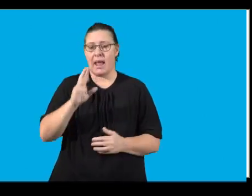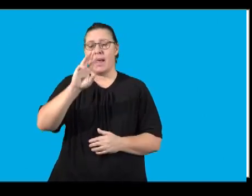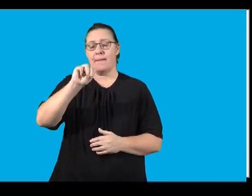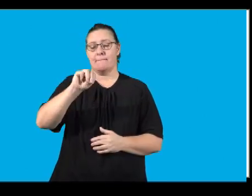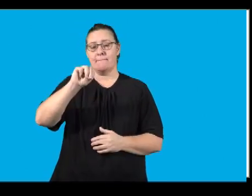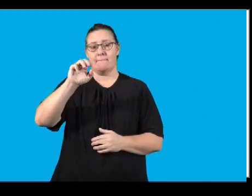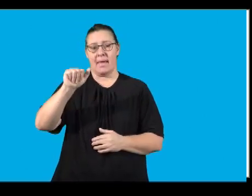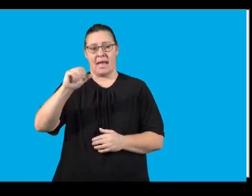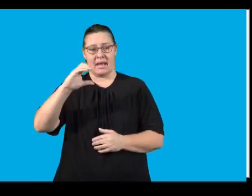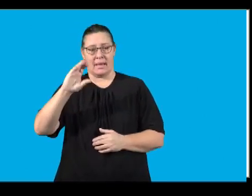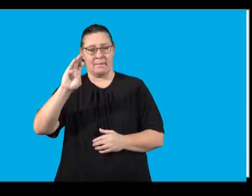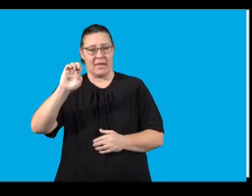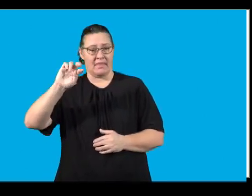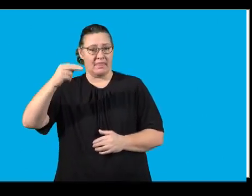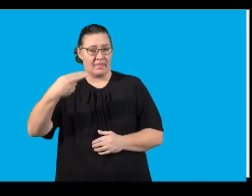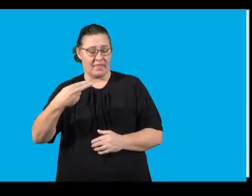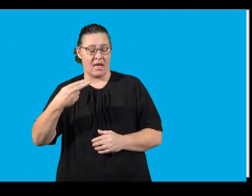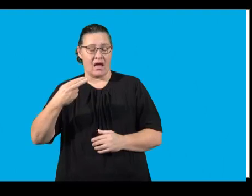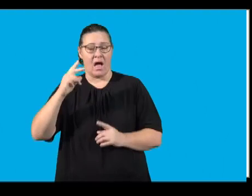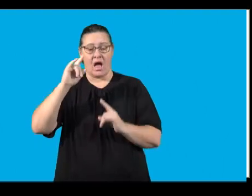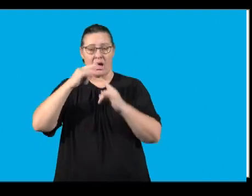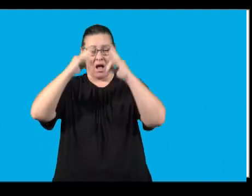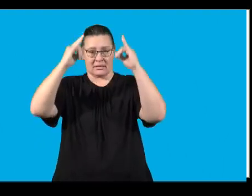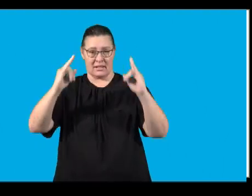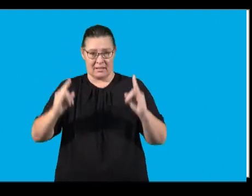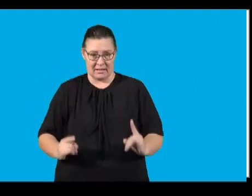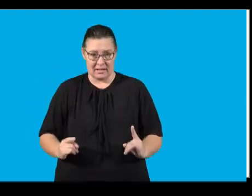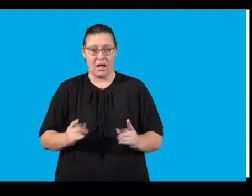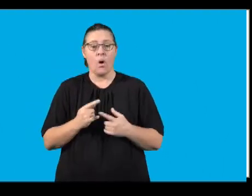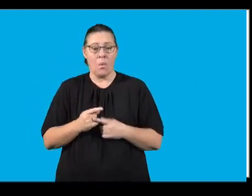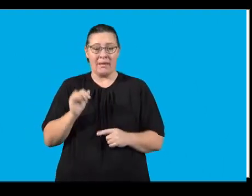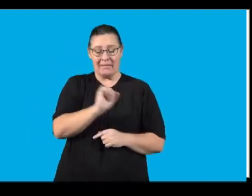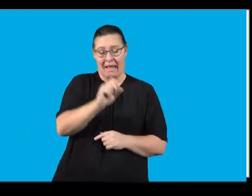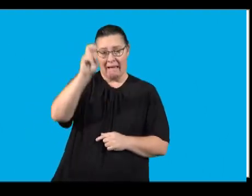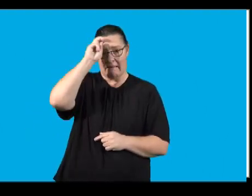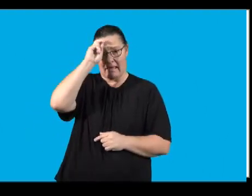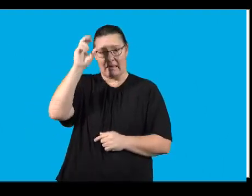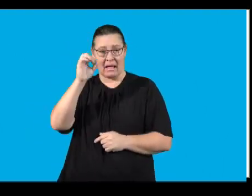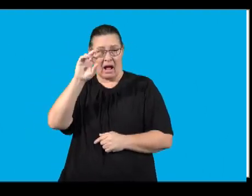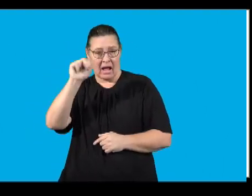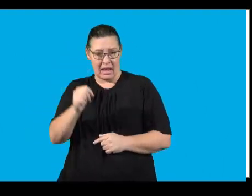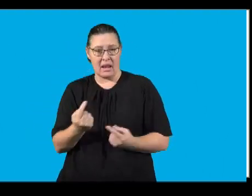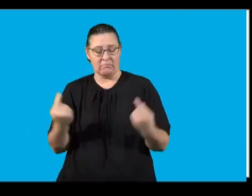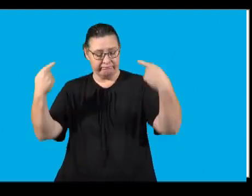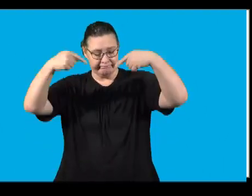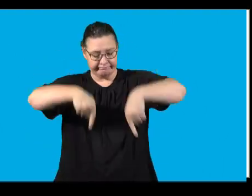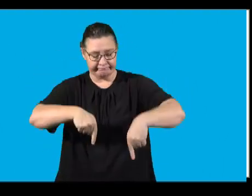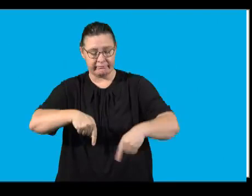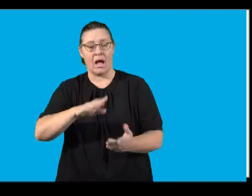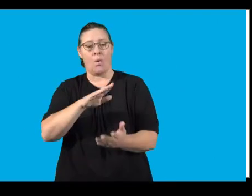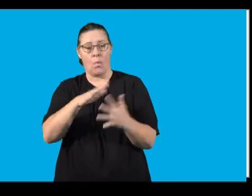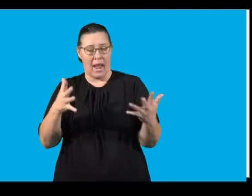Macbeth's castle at Inverness when King Duncan arrives for a visit. So remember, time and place.